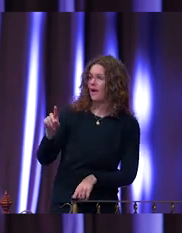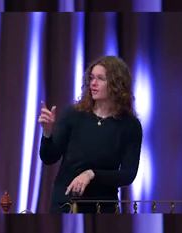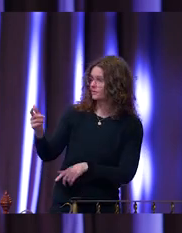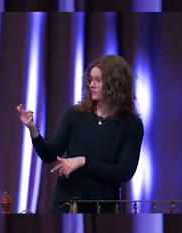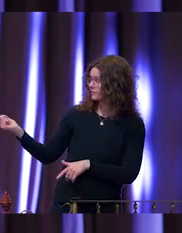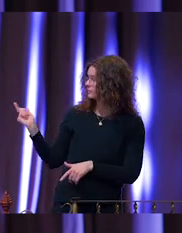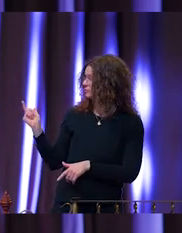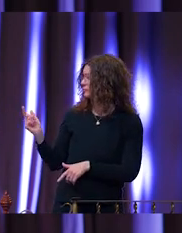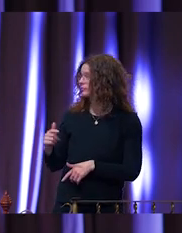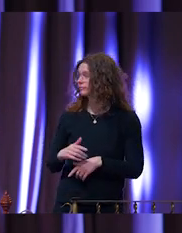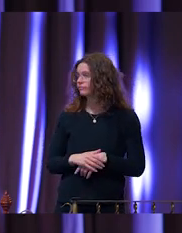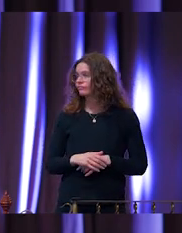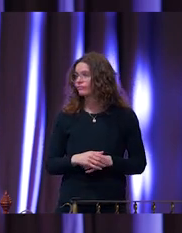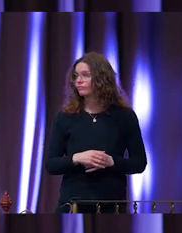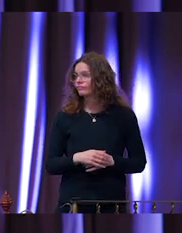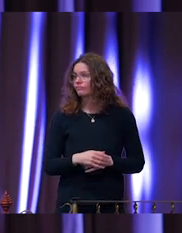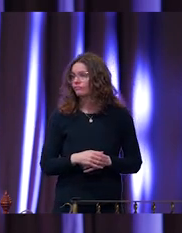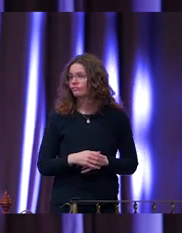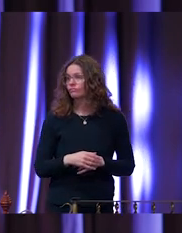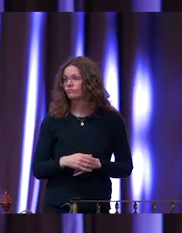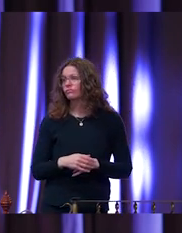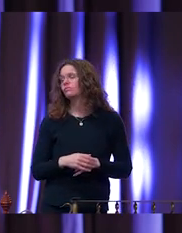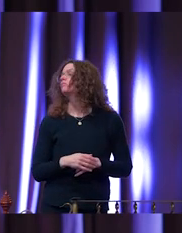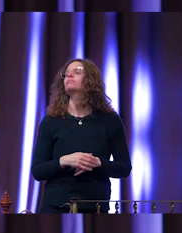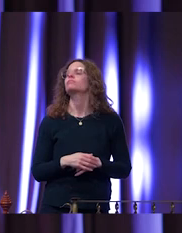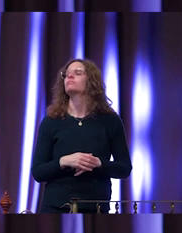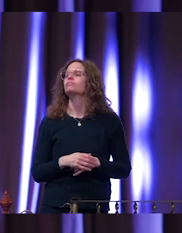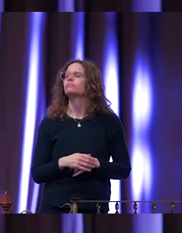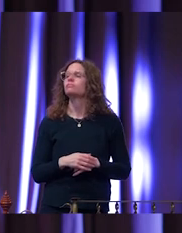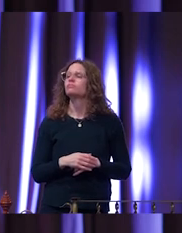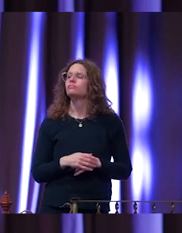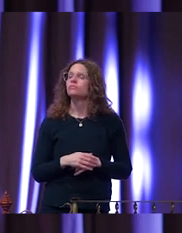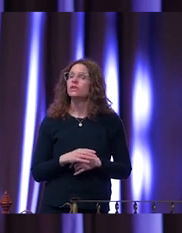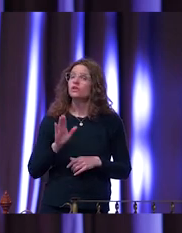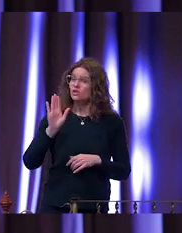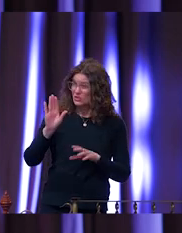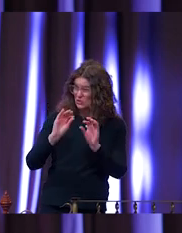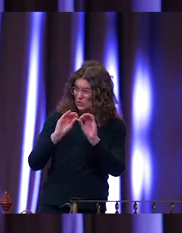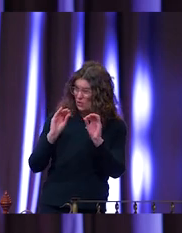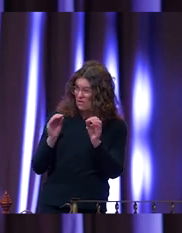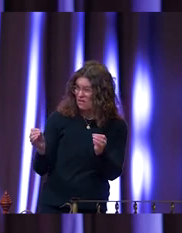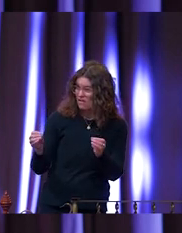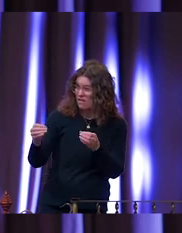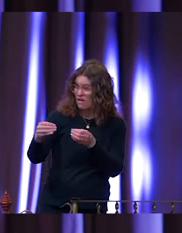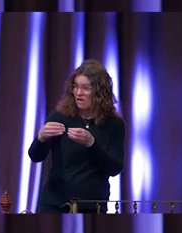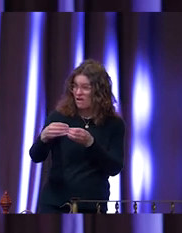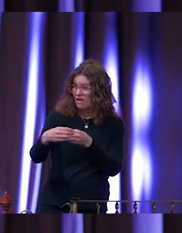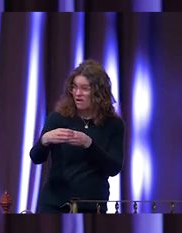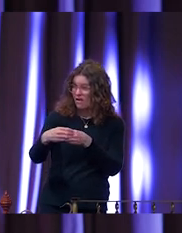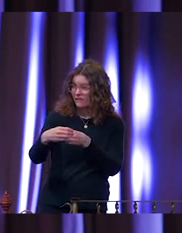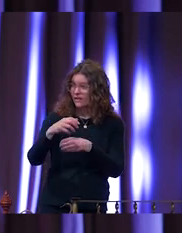on your new format whether the office, which is not located in this